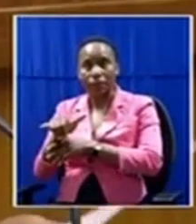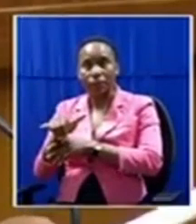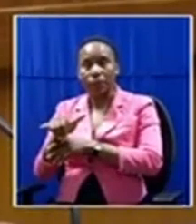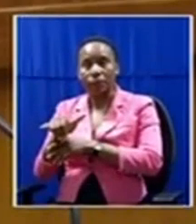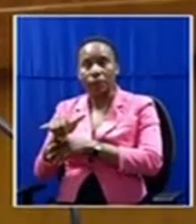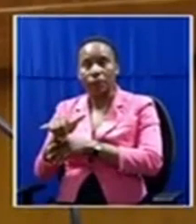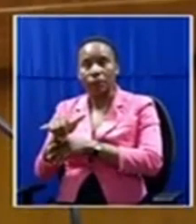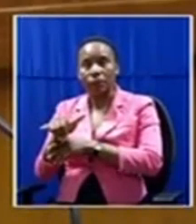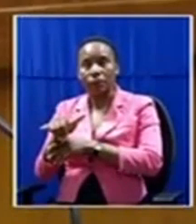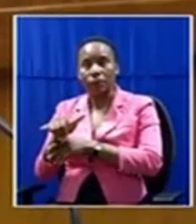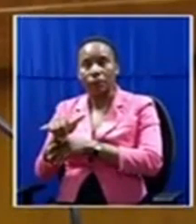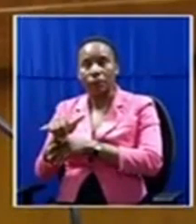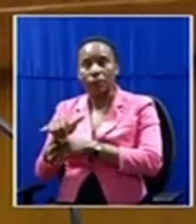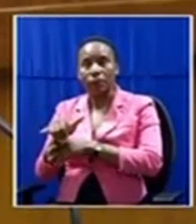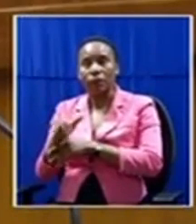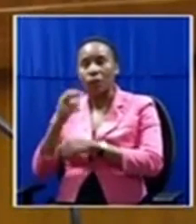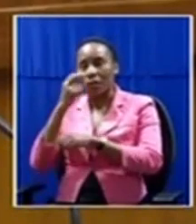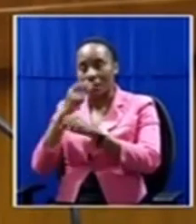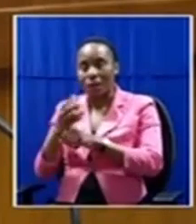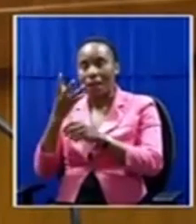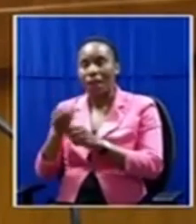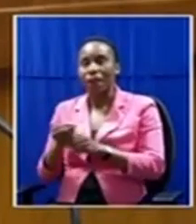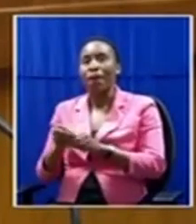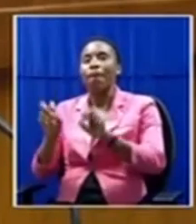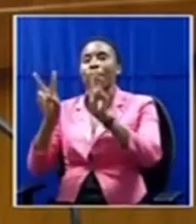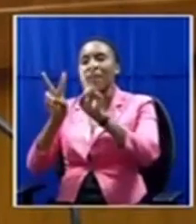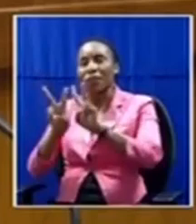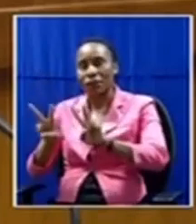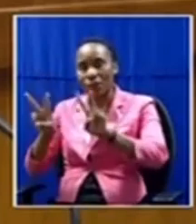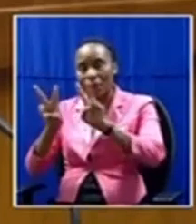And let's have a peaceful and successful elections.